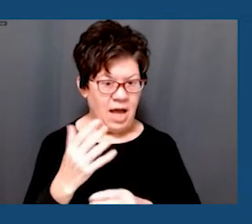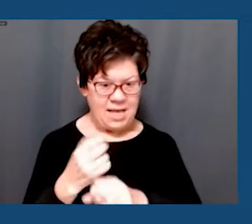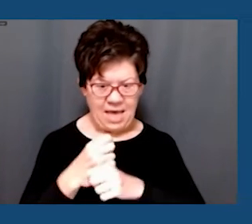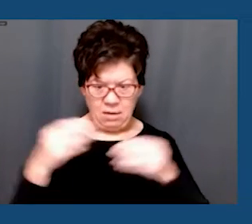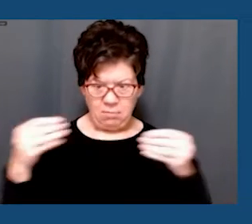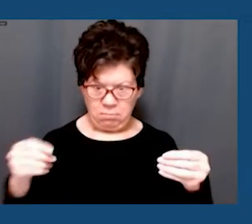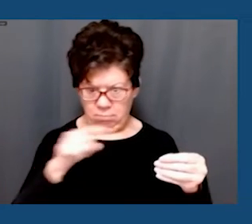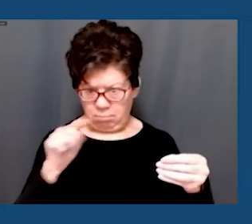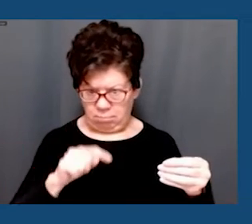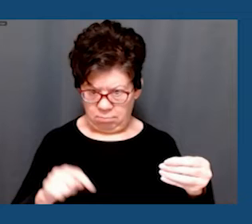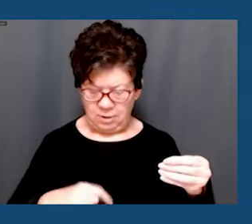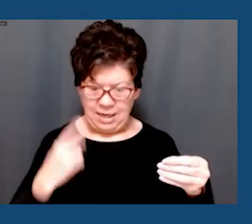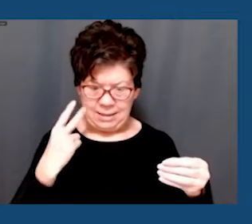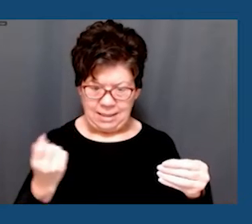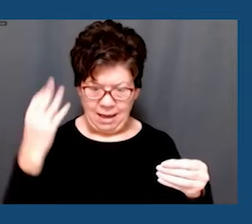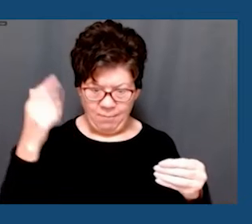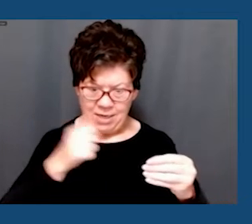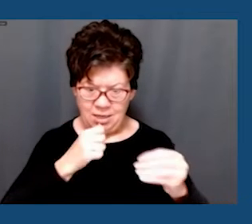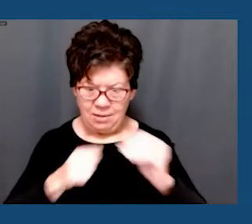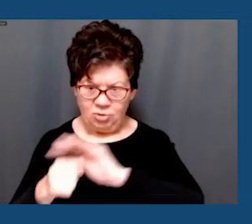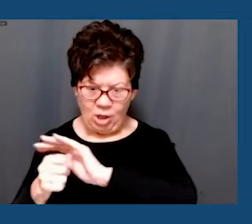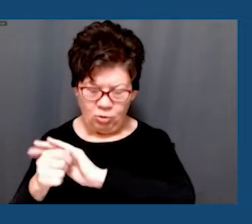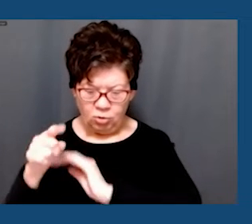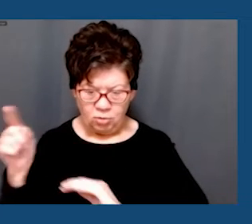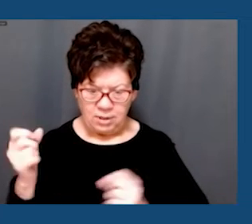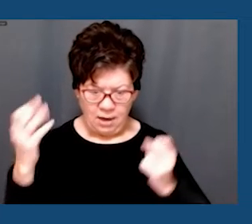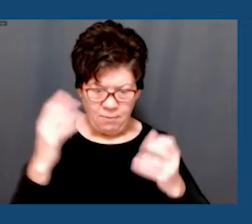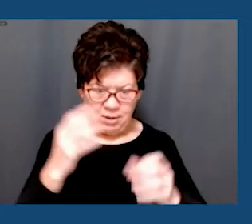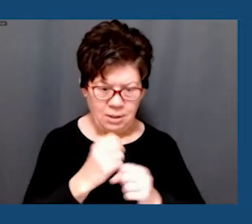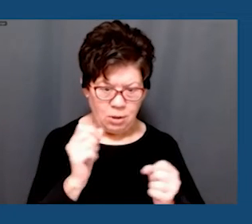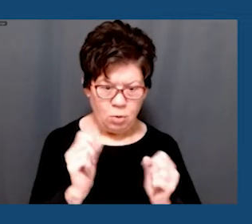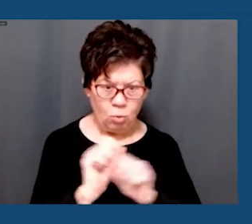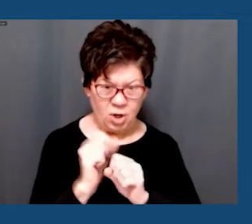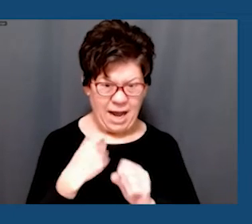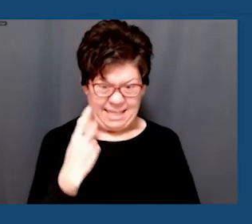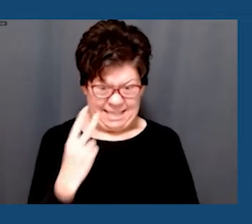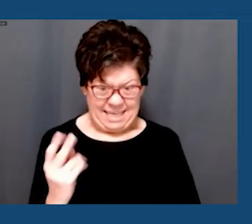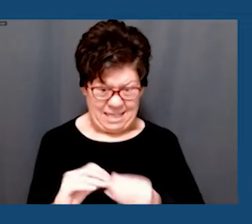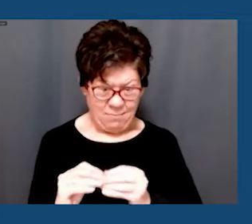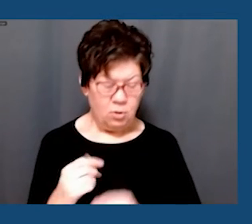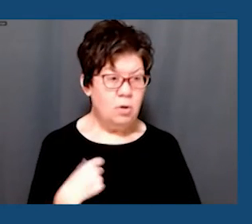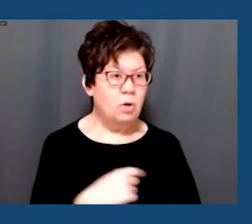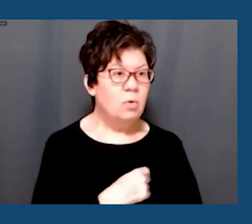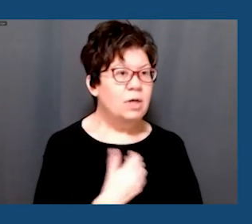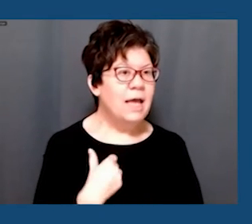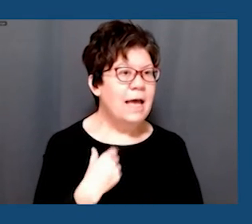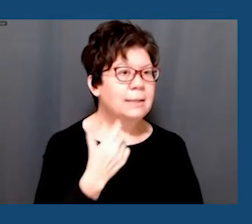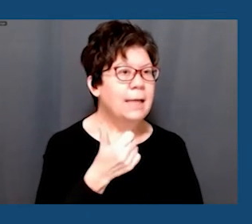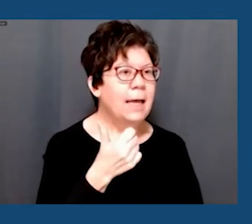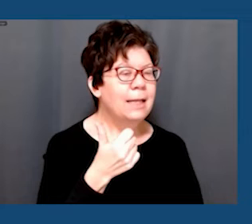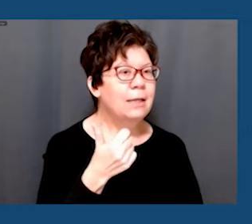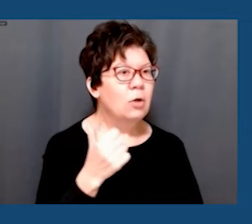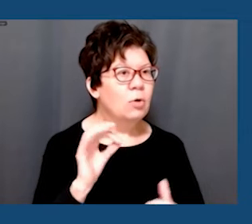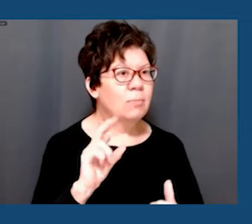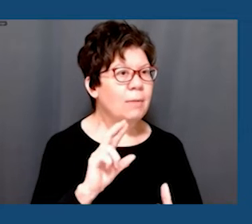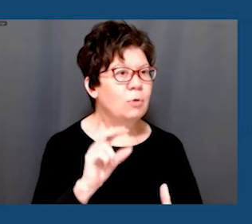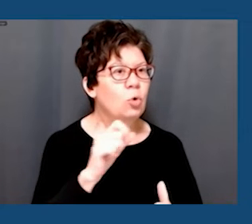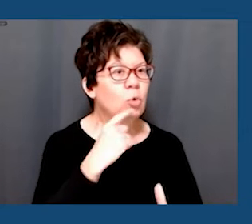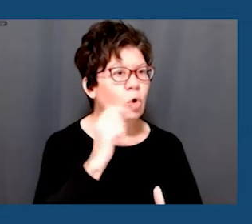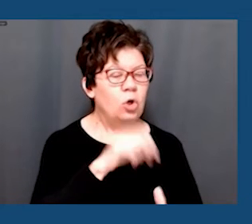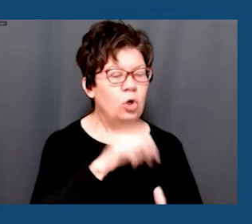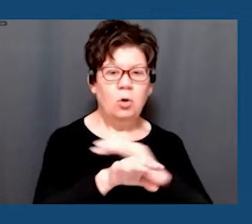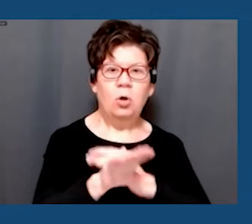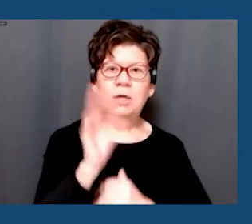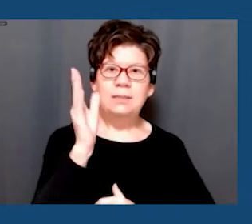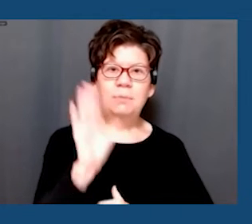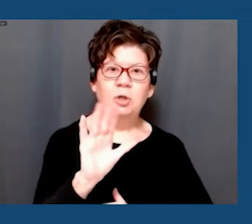trajectory of people. How many are in shelters? How many are getting work authorization? We had 10 Republicans who could have walked into the Speaker's office and said, we're